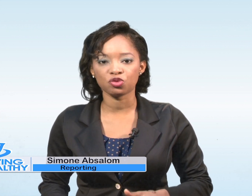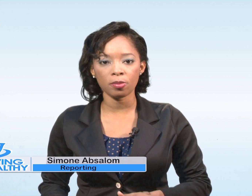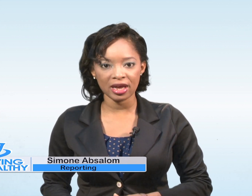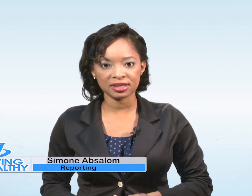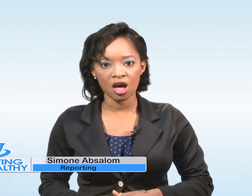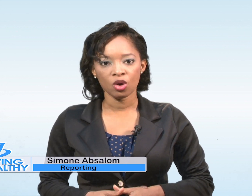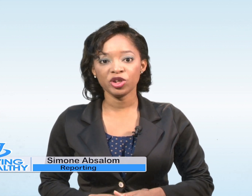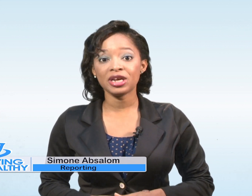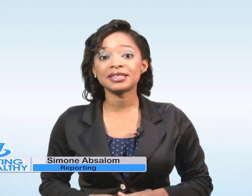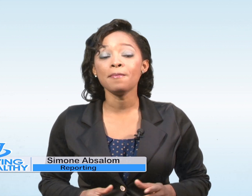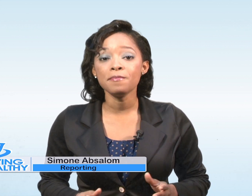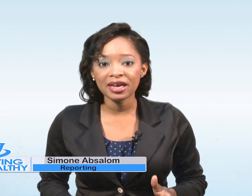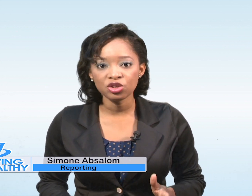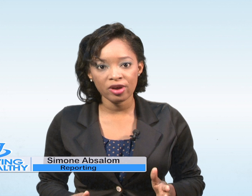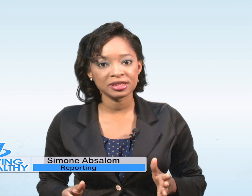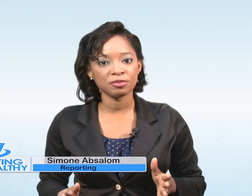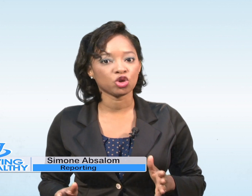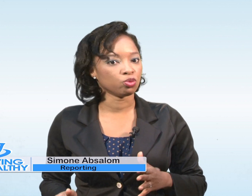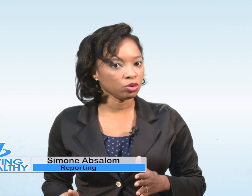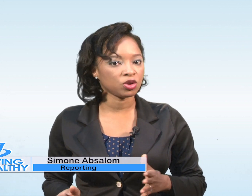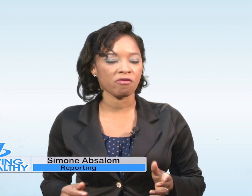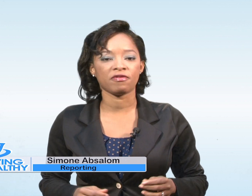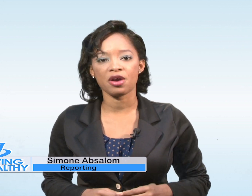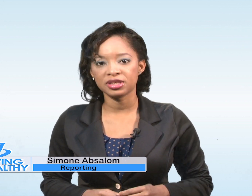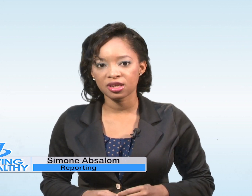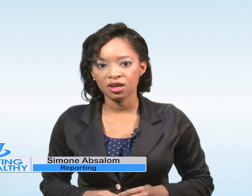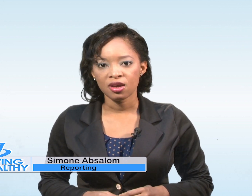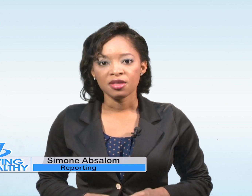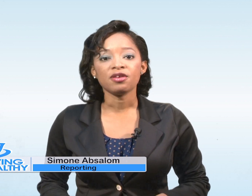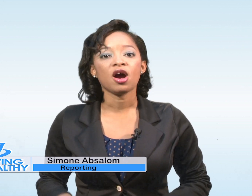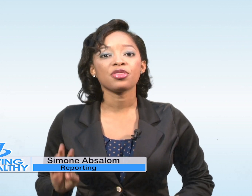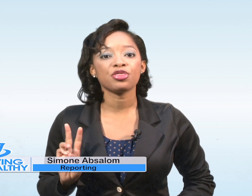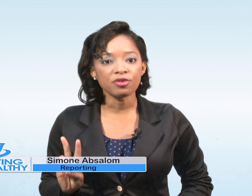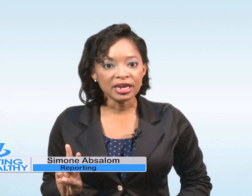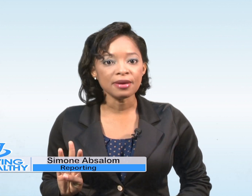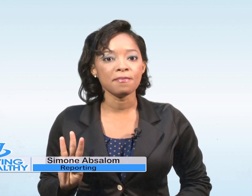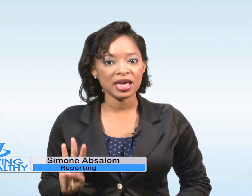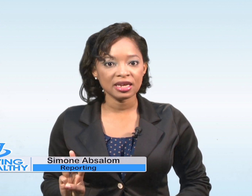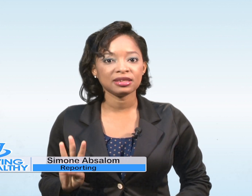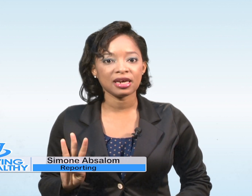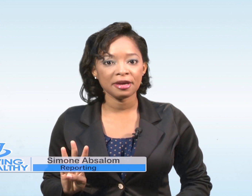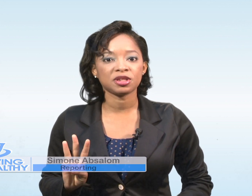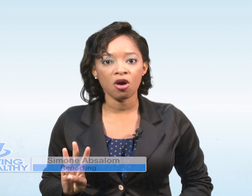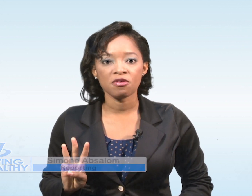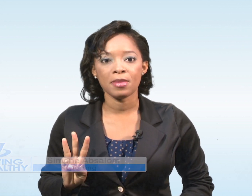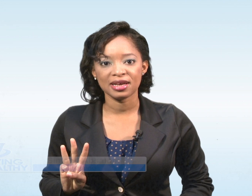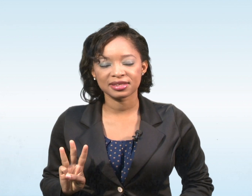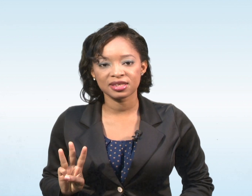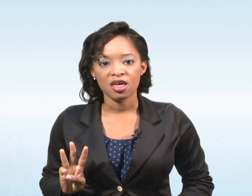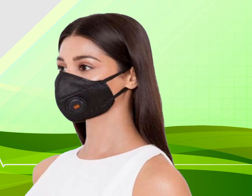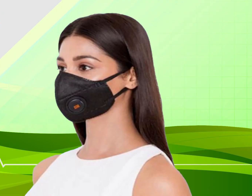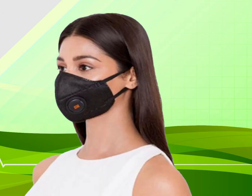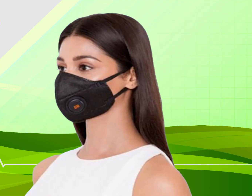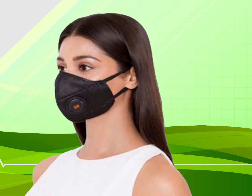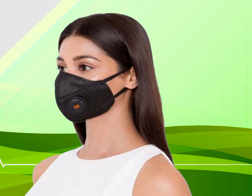capturing droplets, which is a main transmission route of the virus. There are 3 main types of